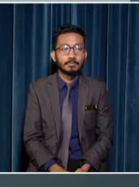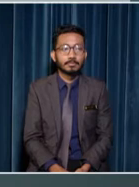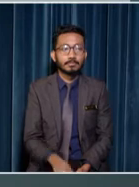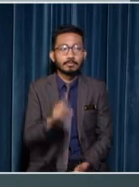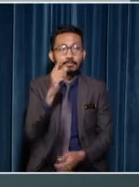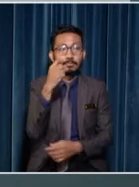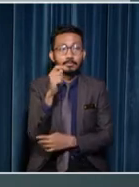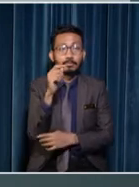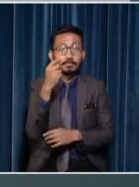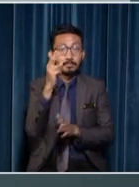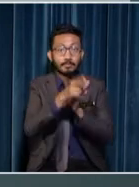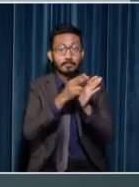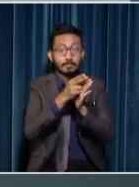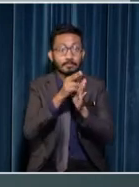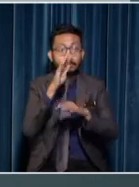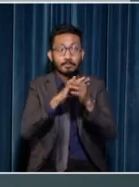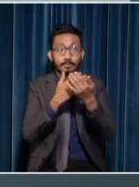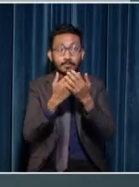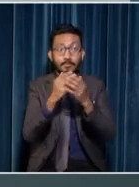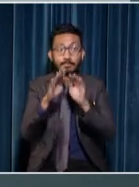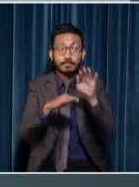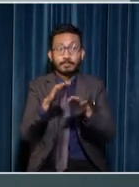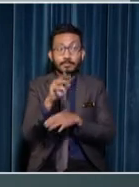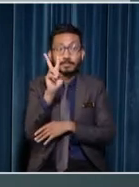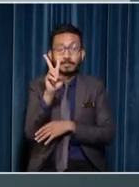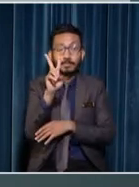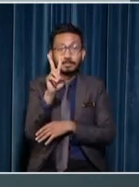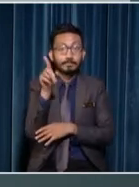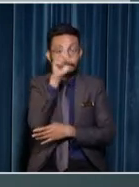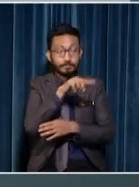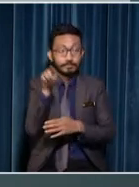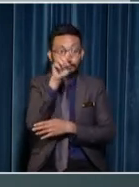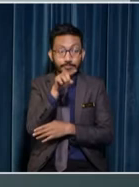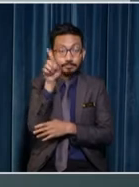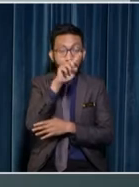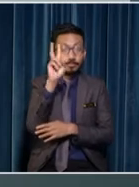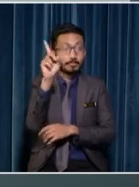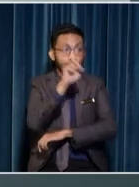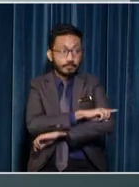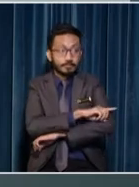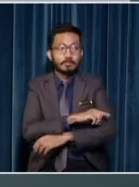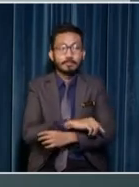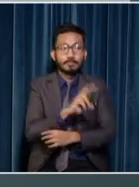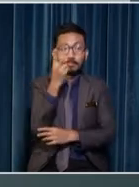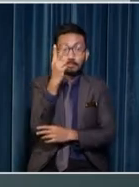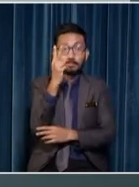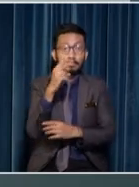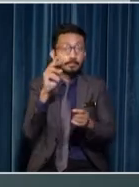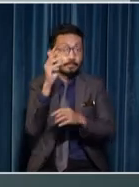12 hours equals 24 hours. So there